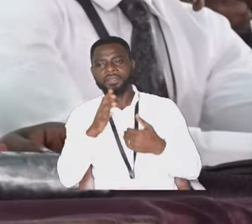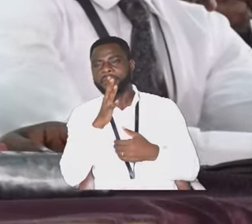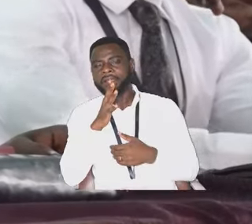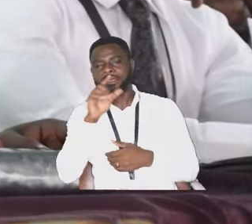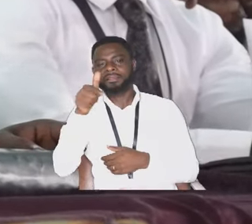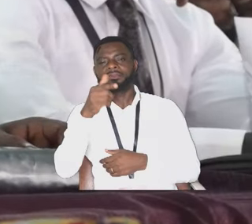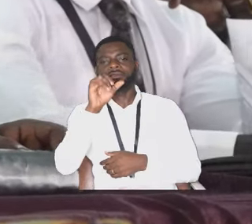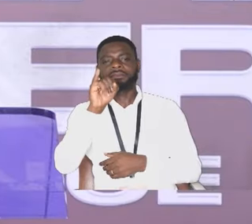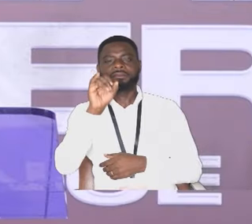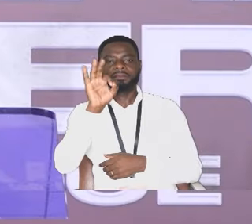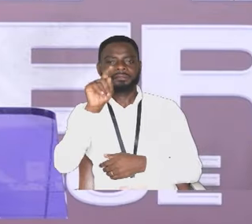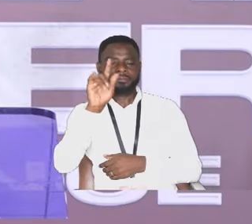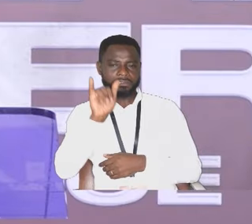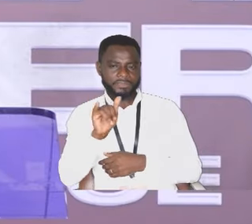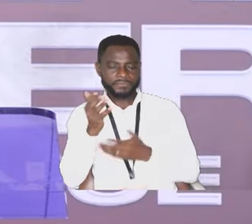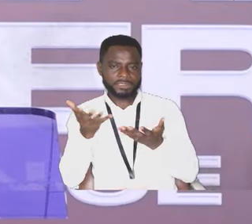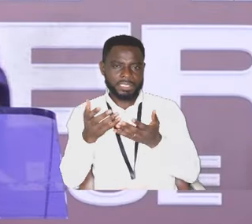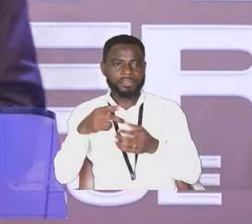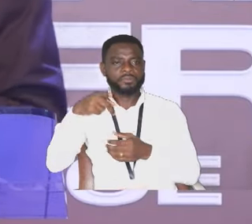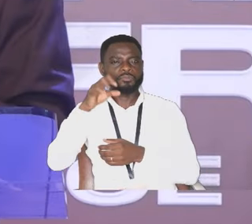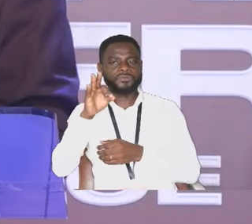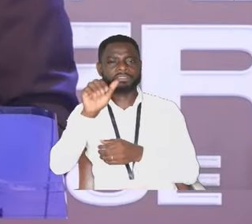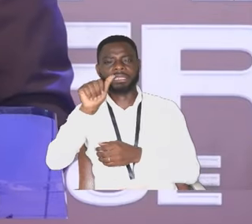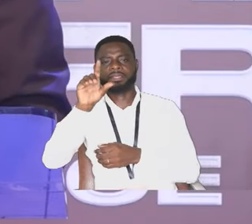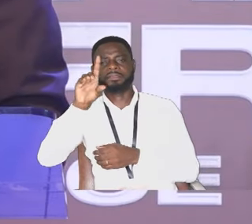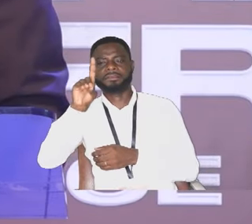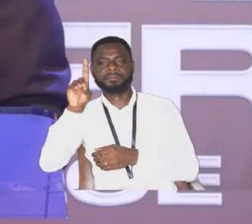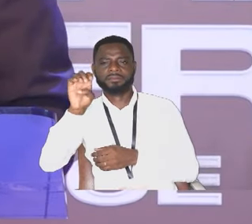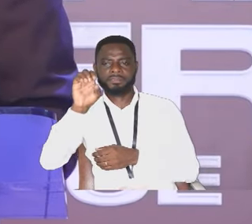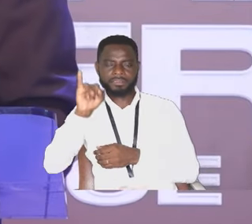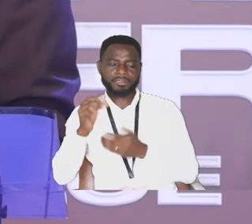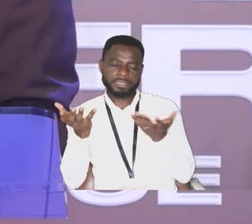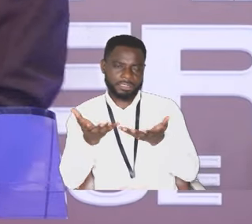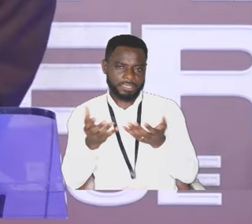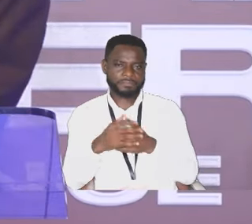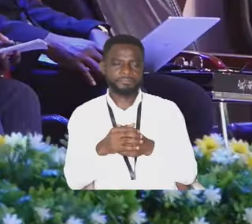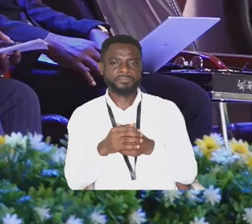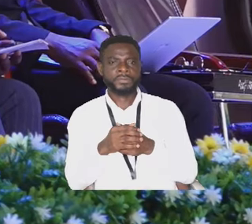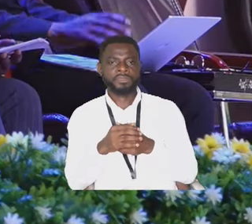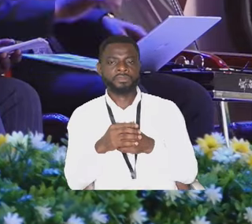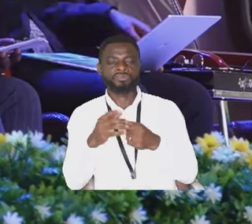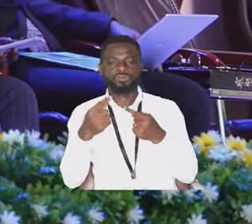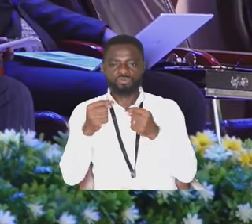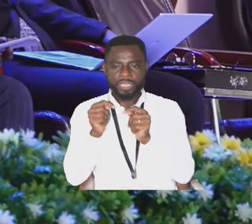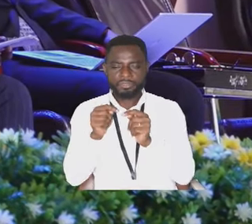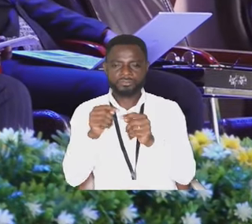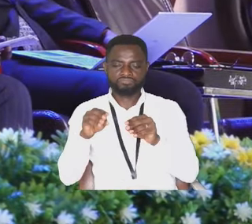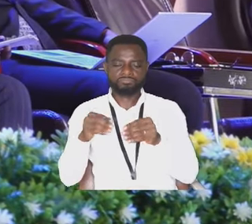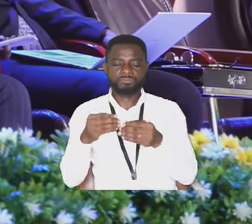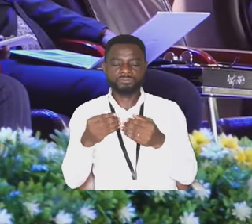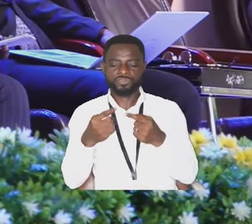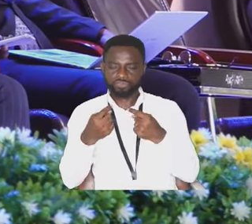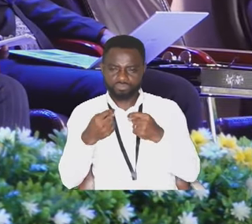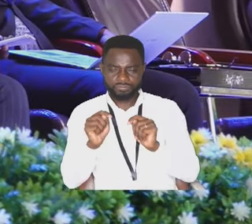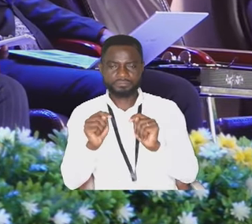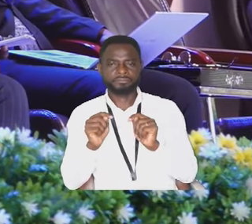of our big brothers like Professor Day and other people in society. So we need to be intentional about it,